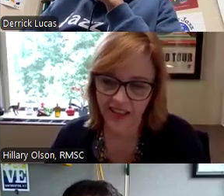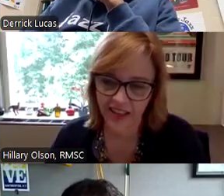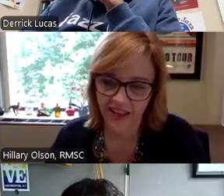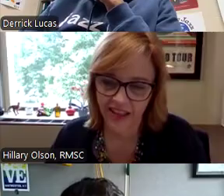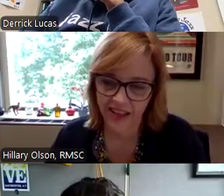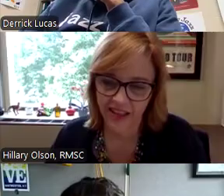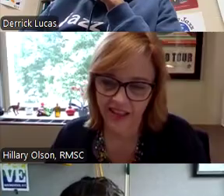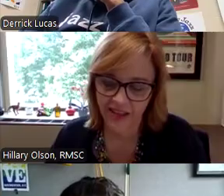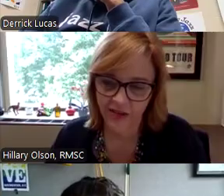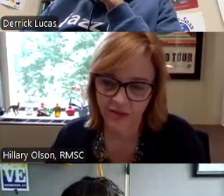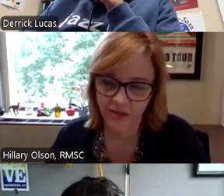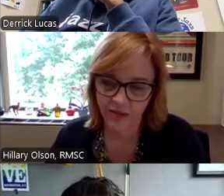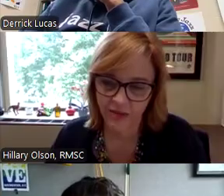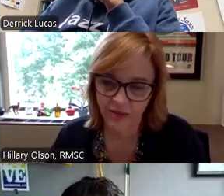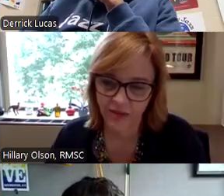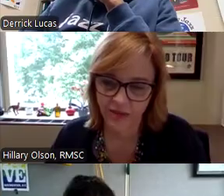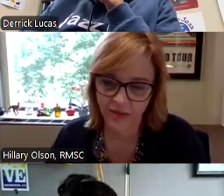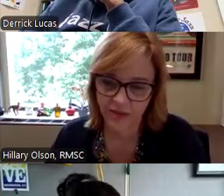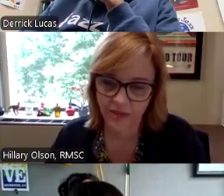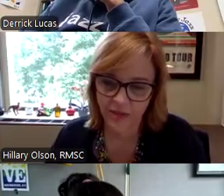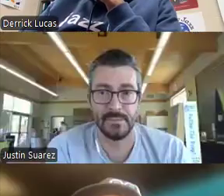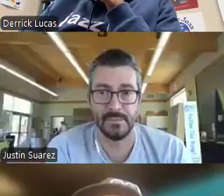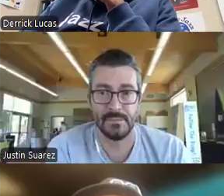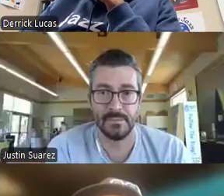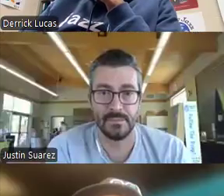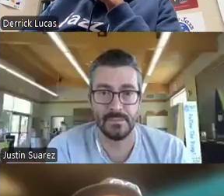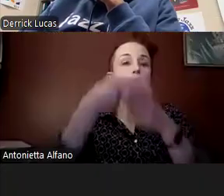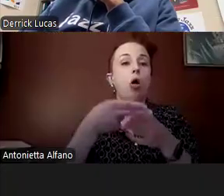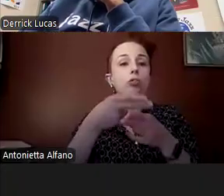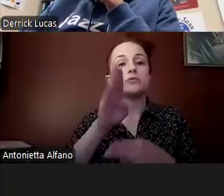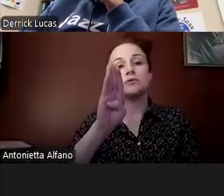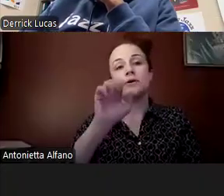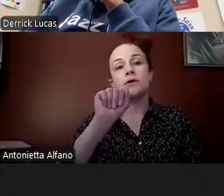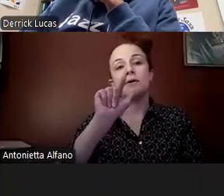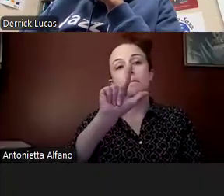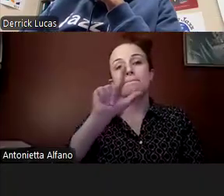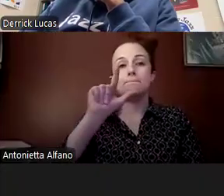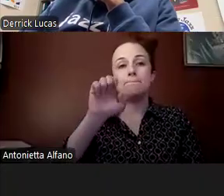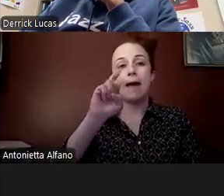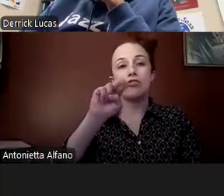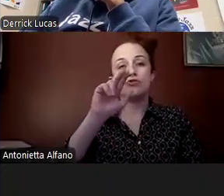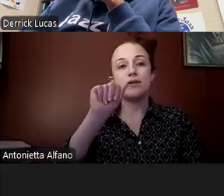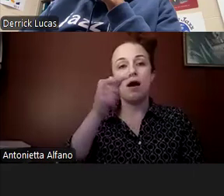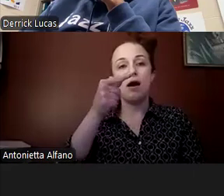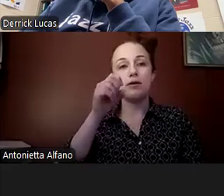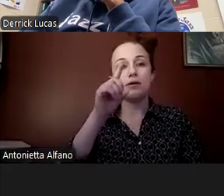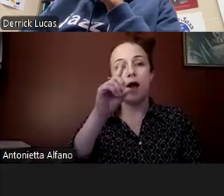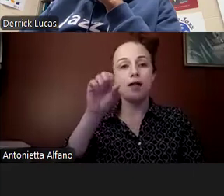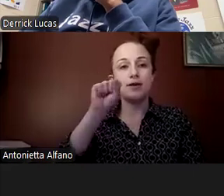So I'm a professional teacher and also Actor and performer. actor and performer.